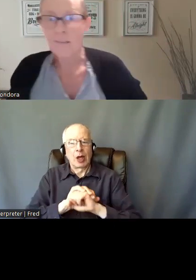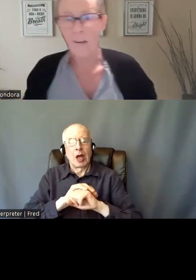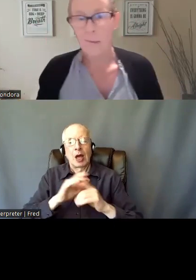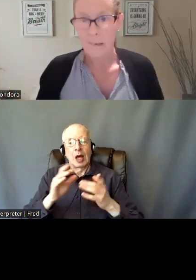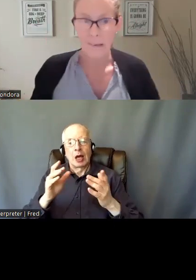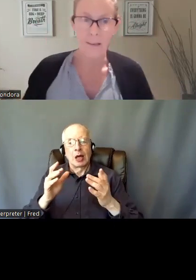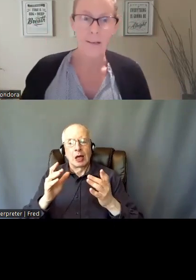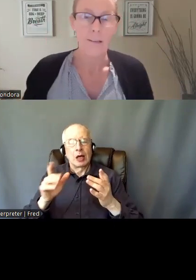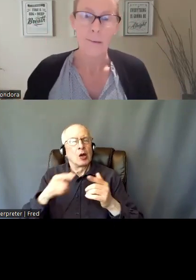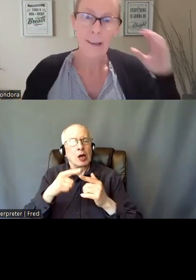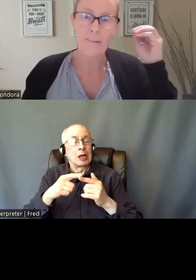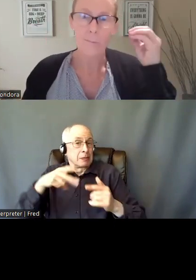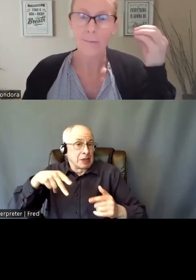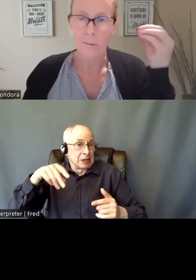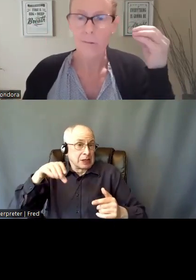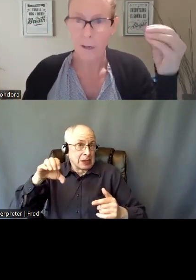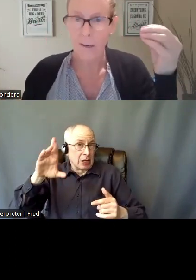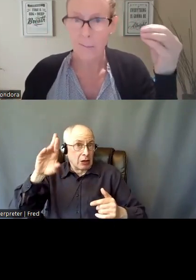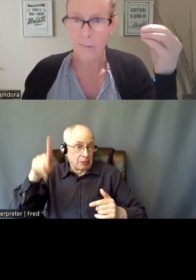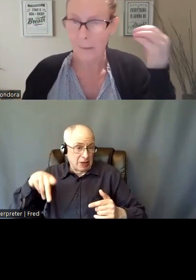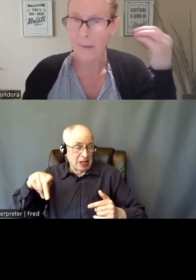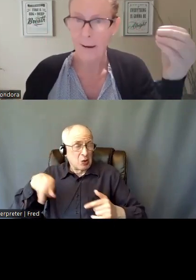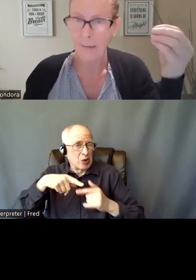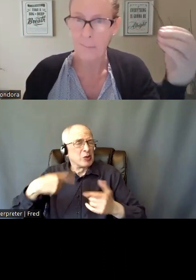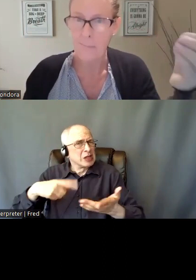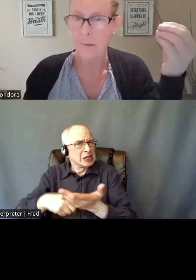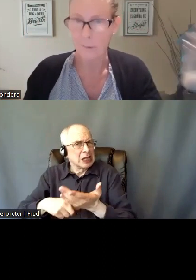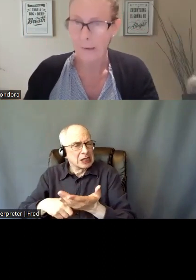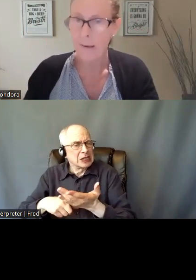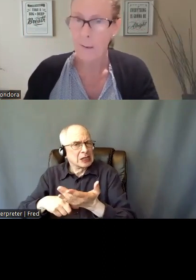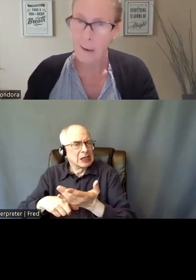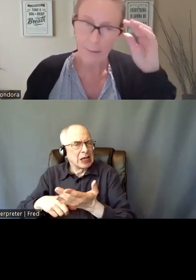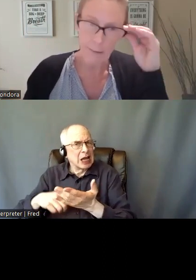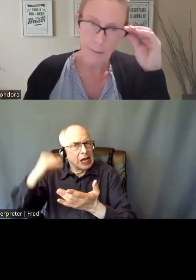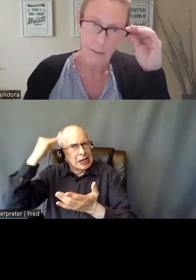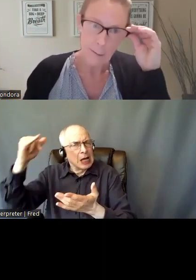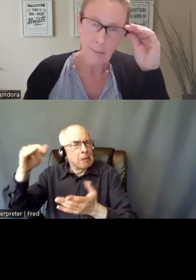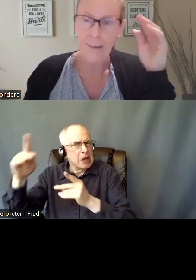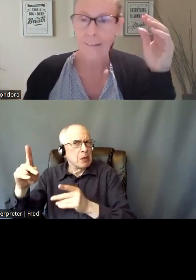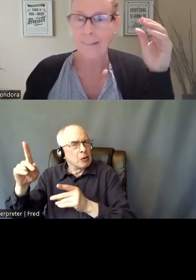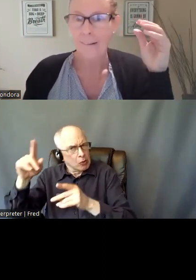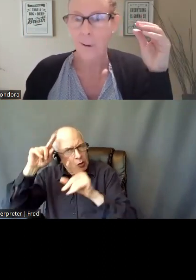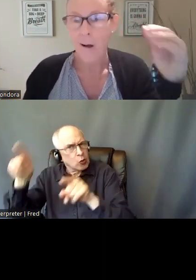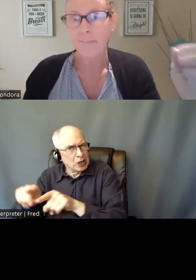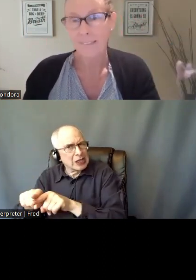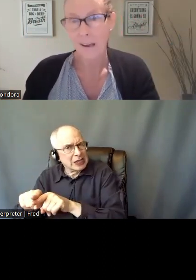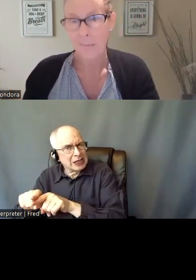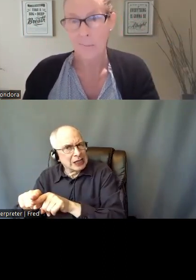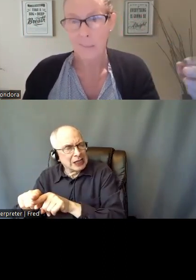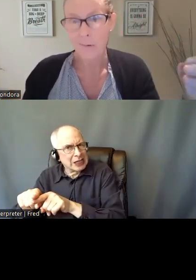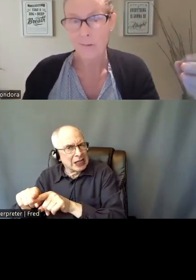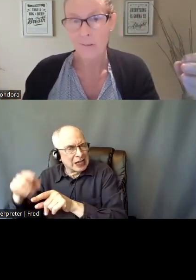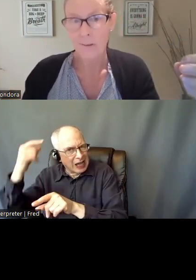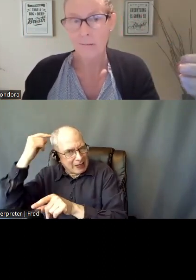in PCRP, again, this is one of those terms where theoretically people agree upon it, but yet